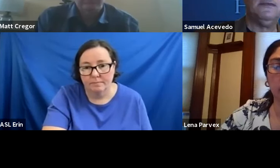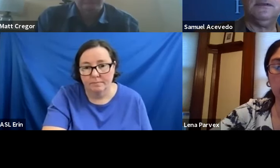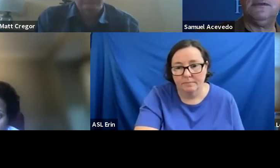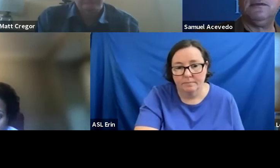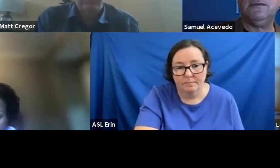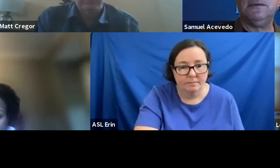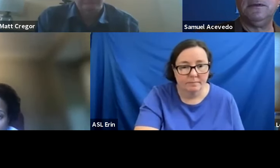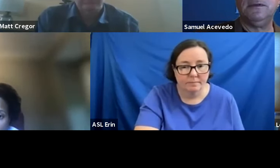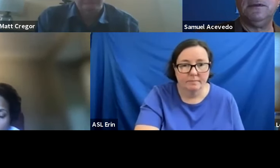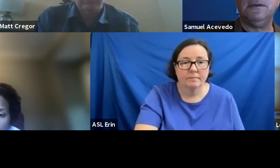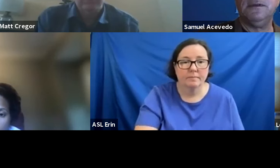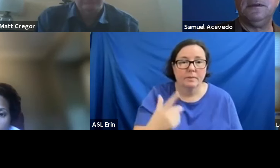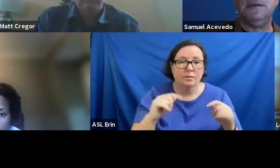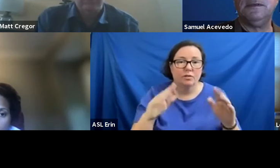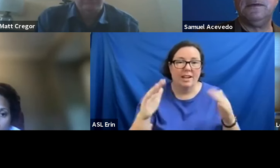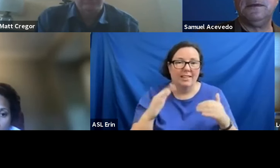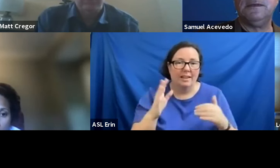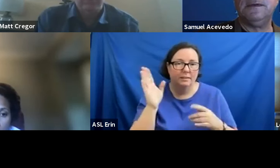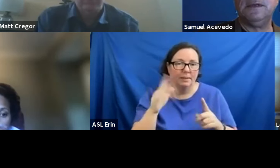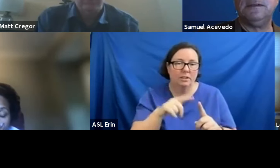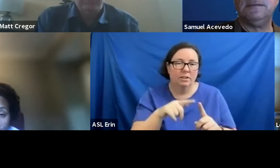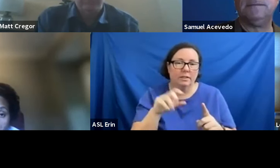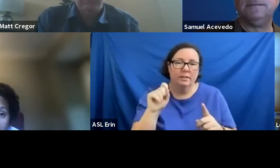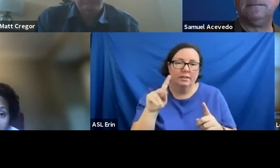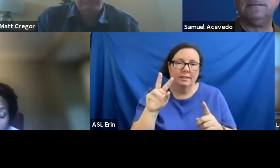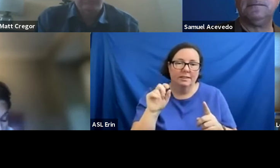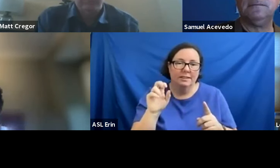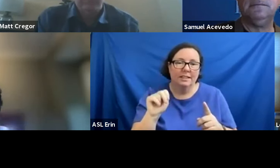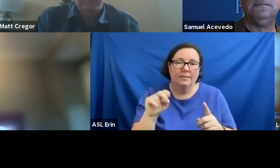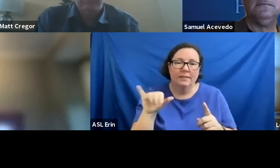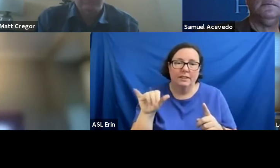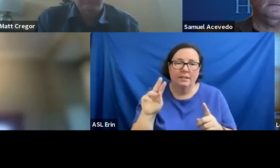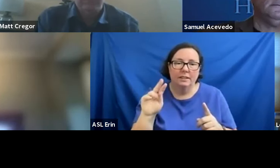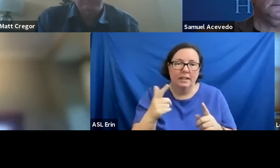So I will try with the next speaker. The next speaker is Stephen Yang.